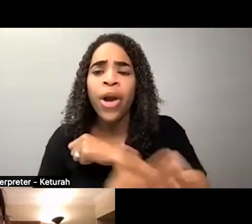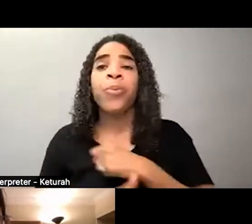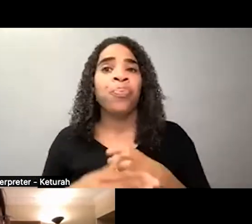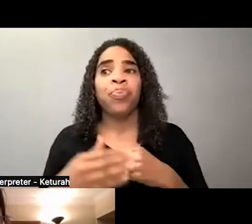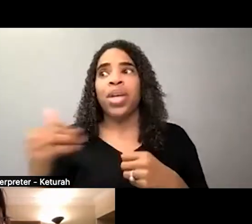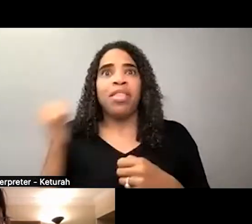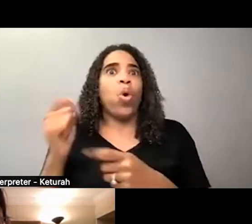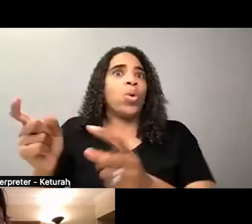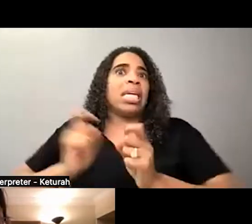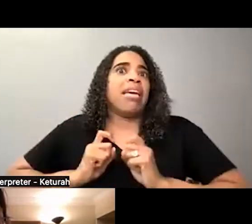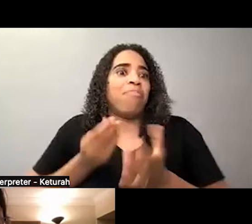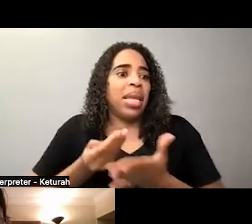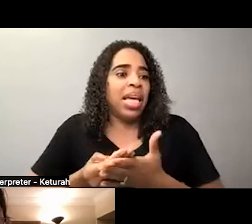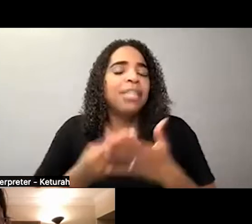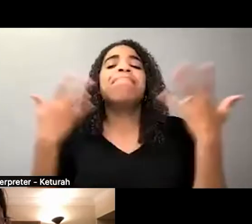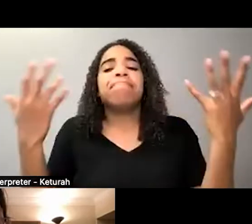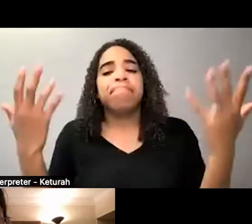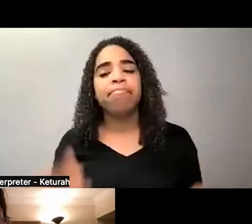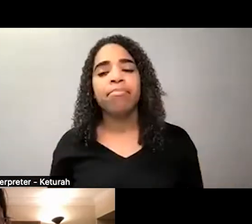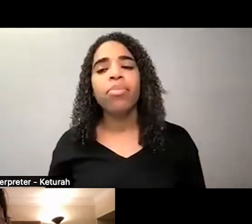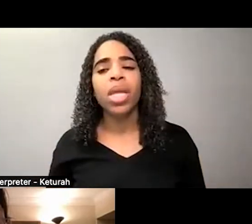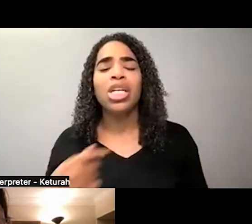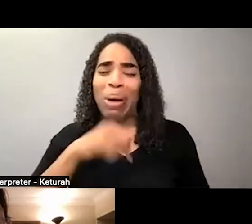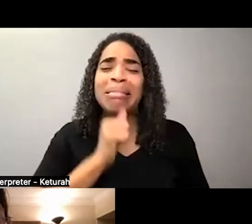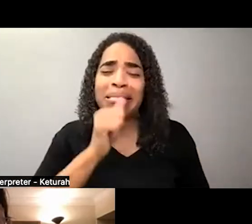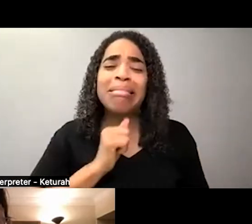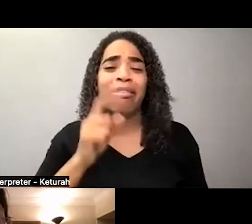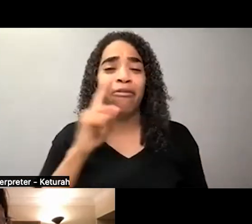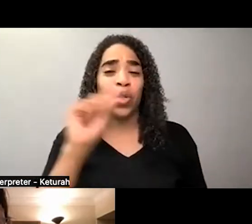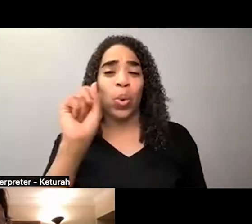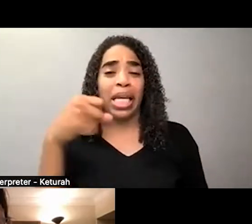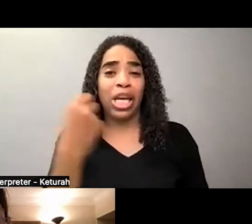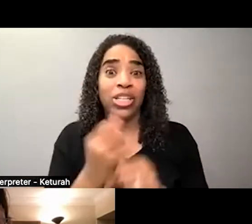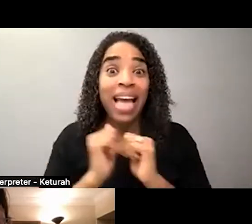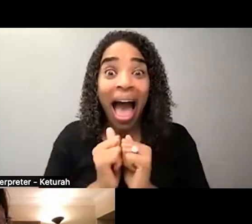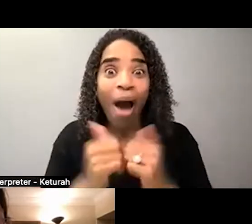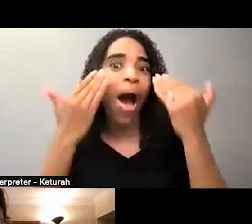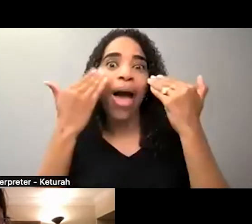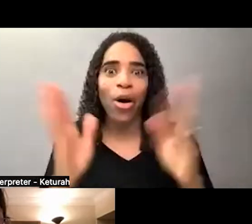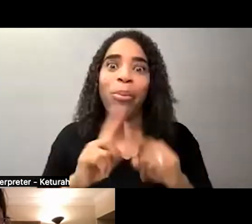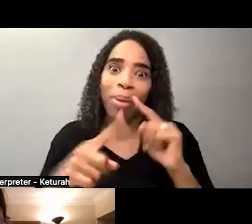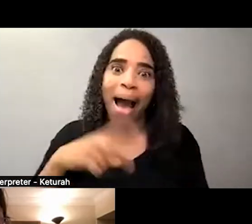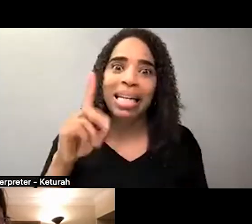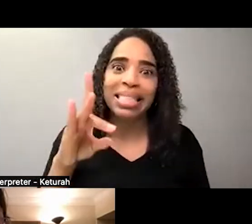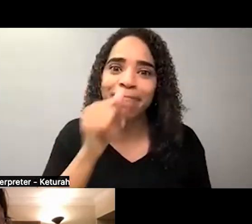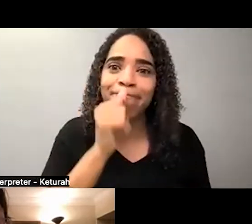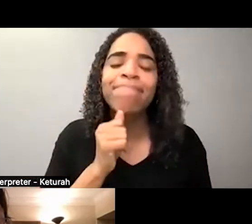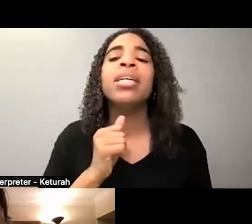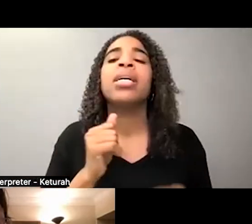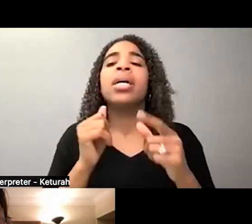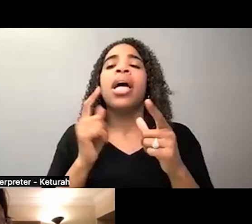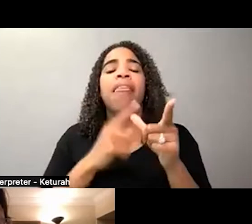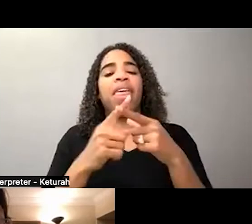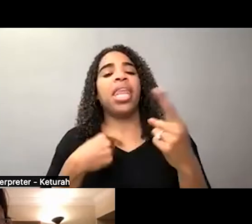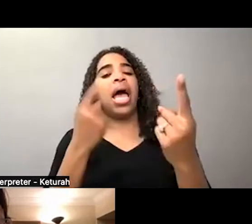you. So I've been making movies in that situation for 20 years. I don't know how, but I did. And then after I made Sonita,